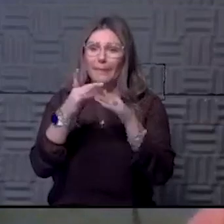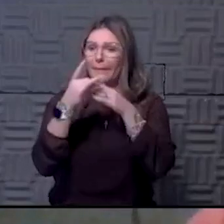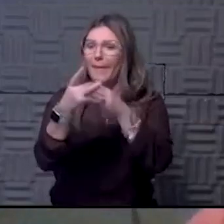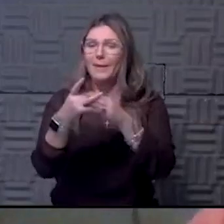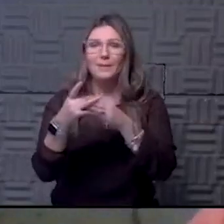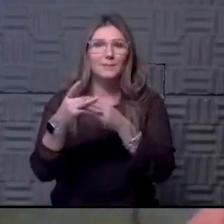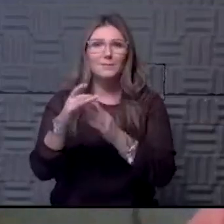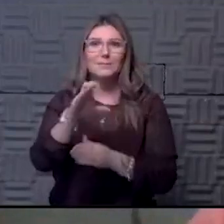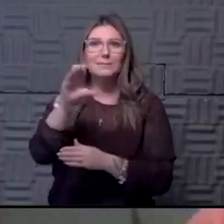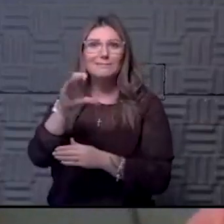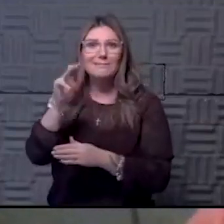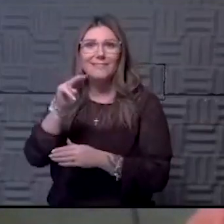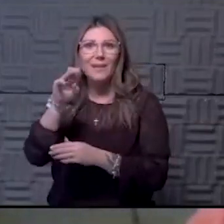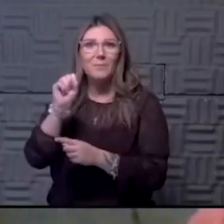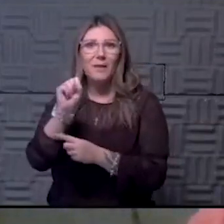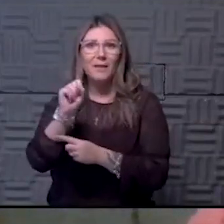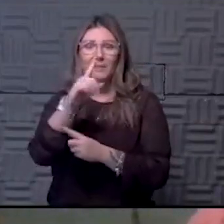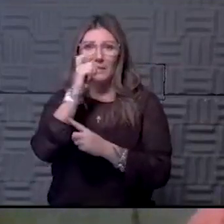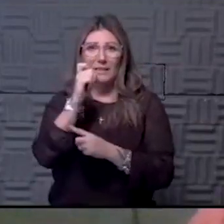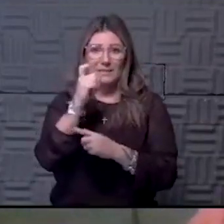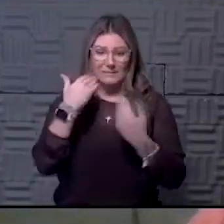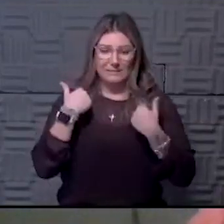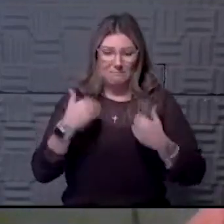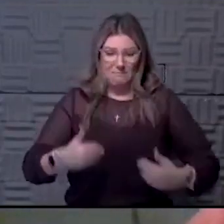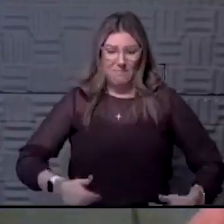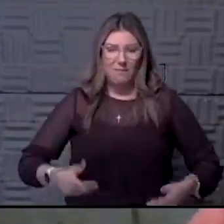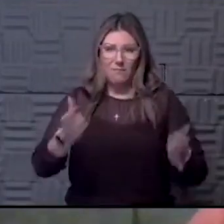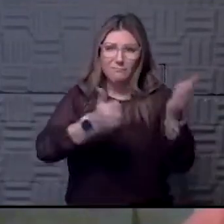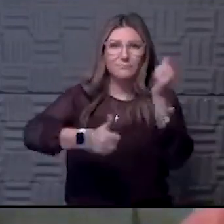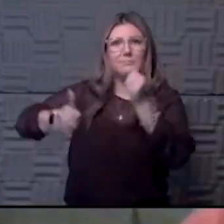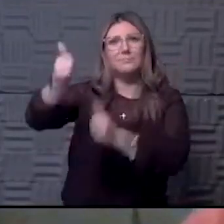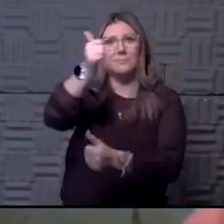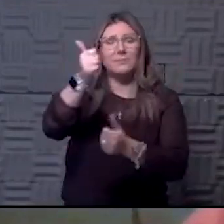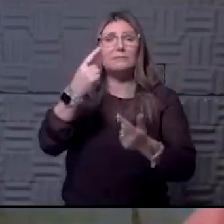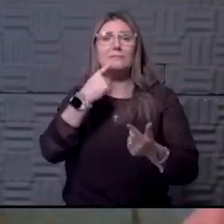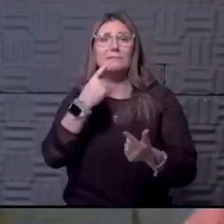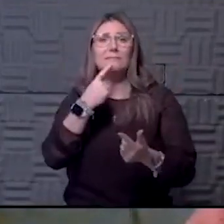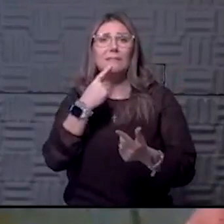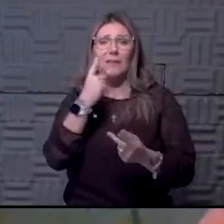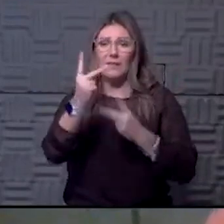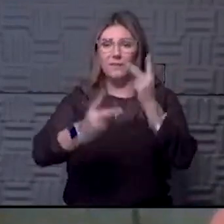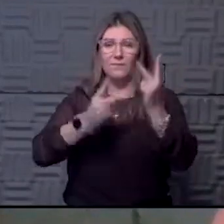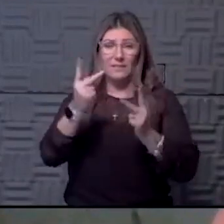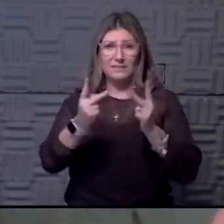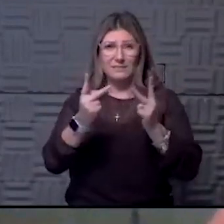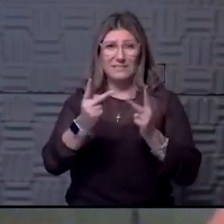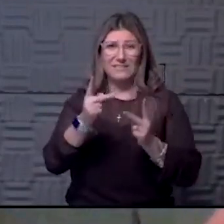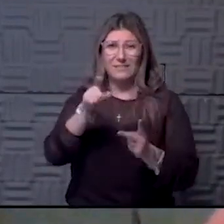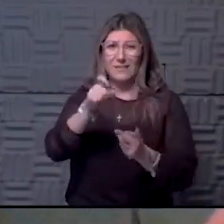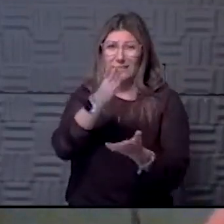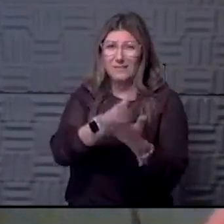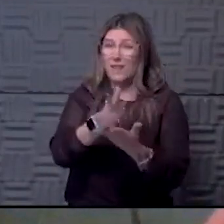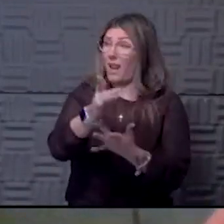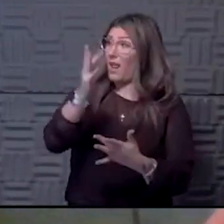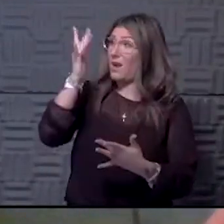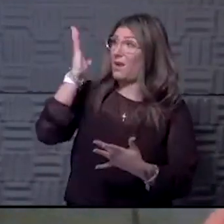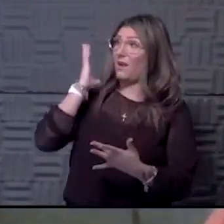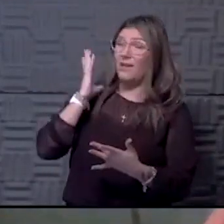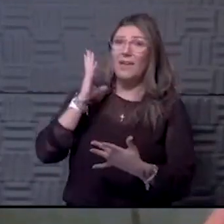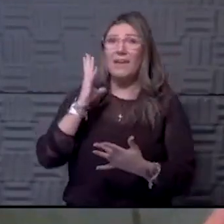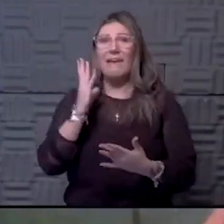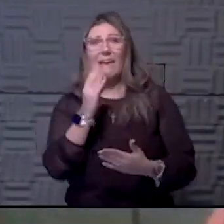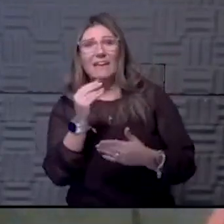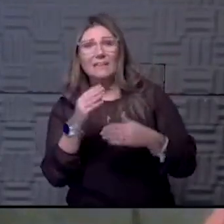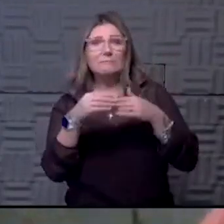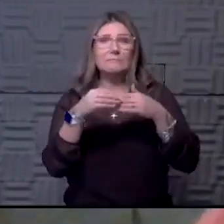that, because the regulatory body was the one that said that visitation needed to stop way back when, and has since relaxed those